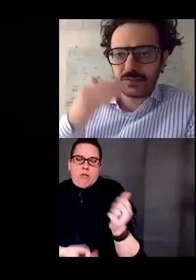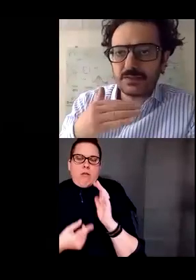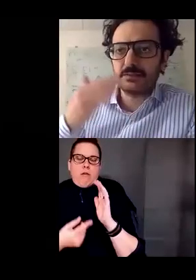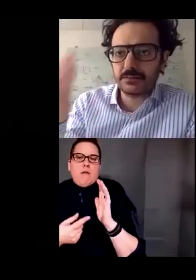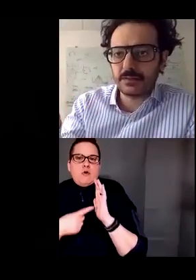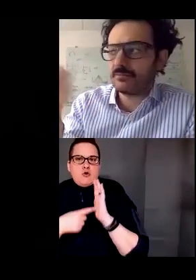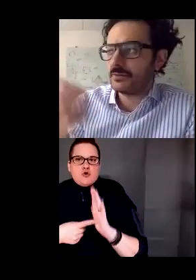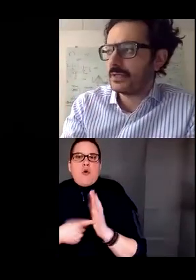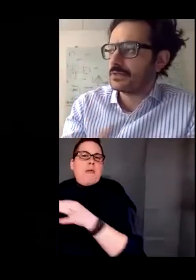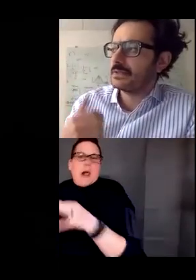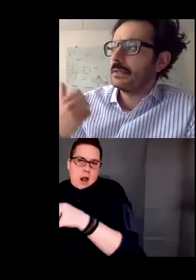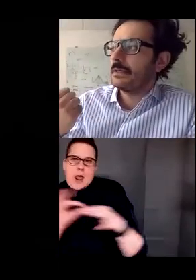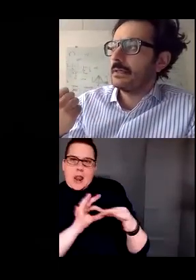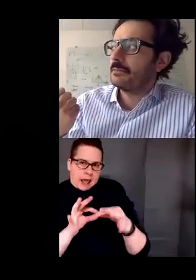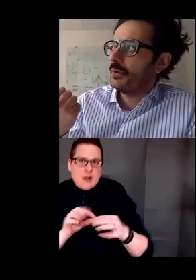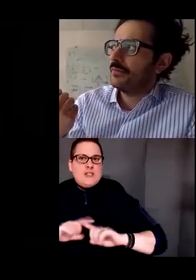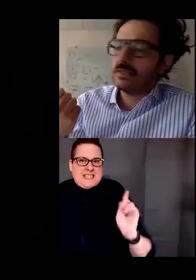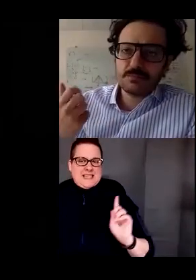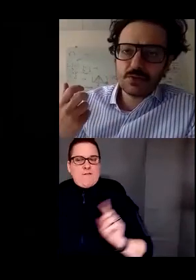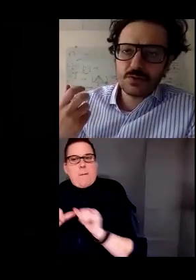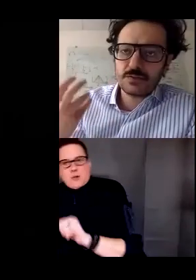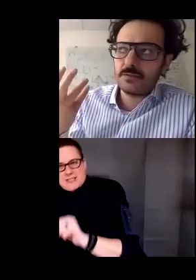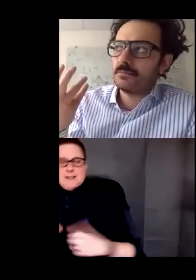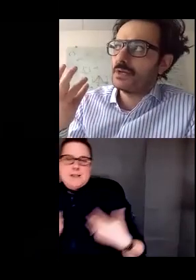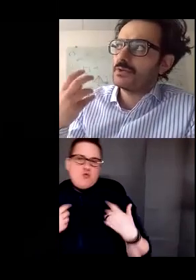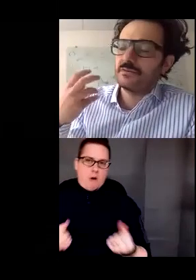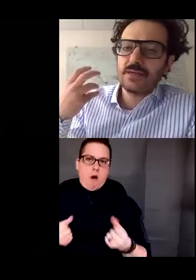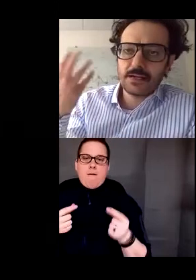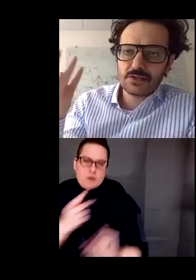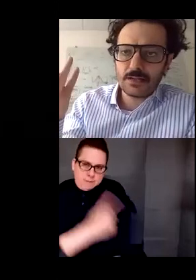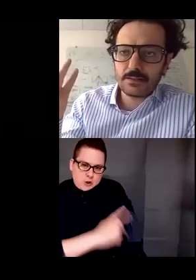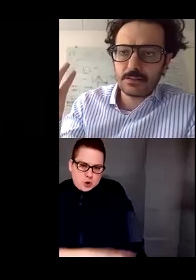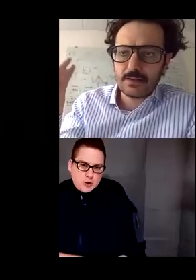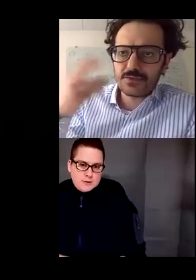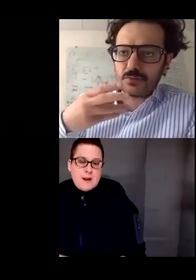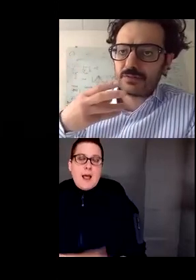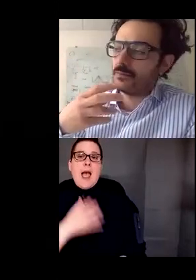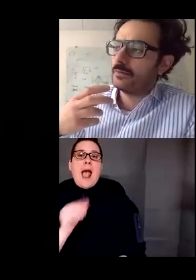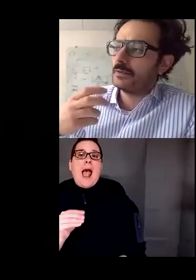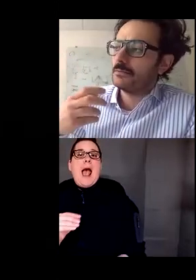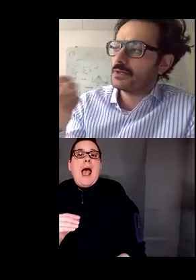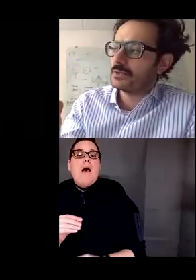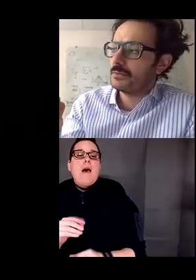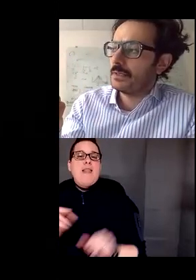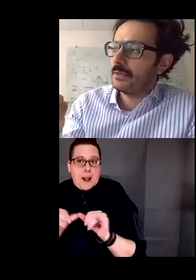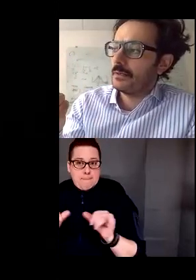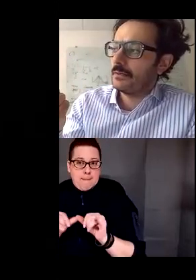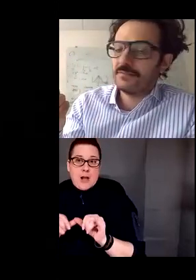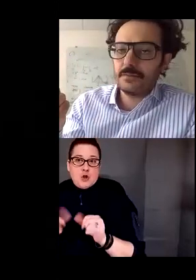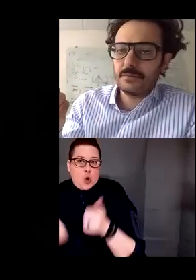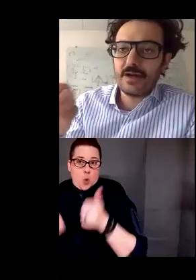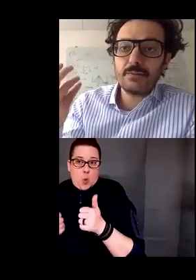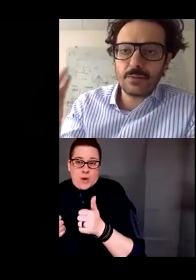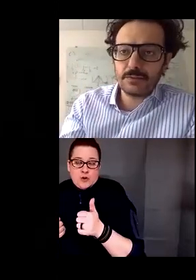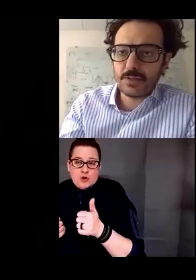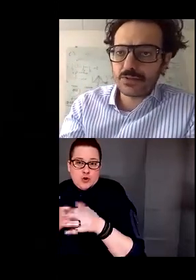between persistent and recovered patients. And both these measures, the measure of directionality that I've shown before and the measure,